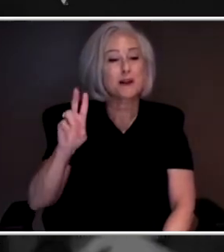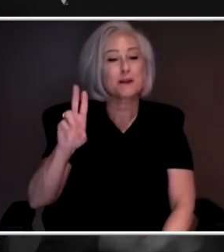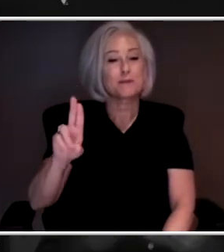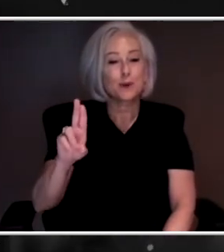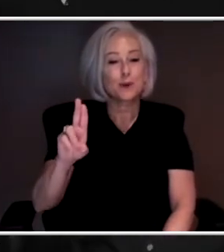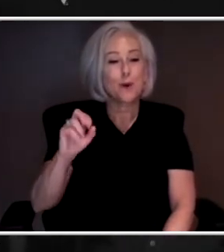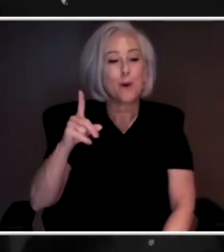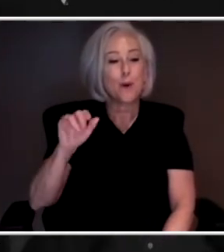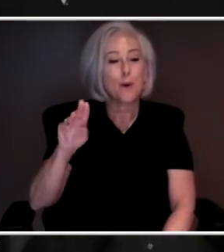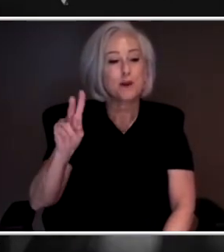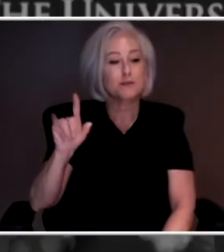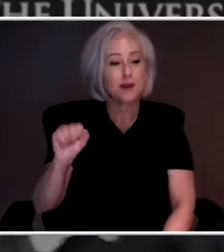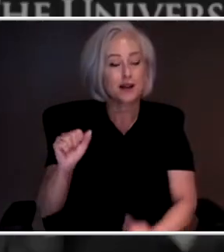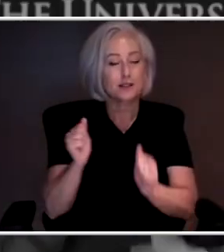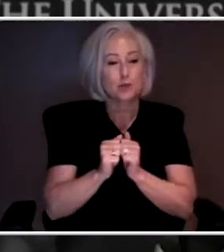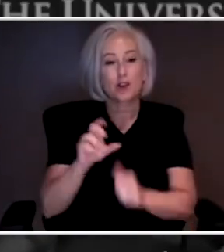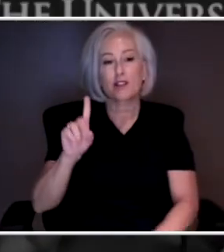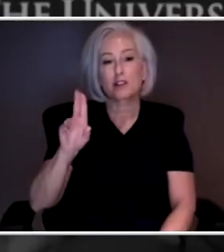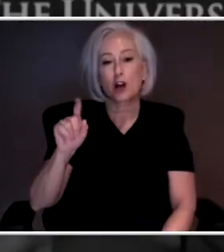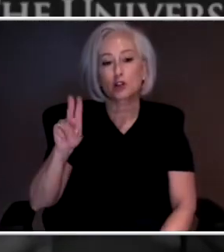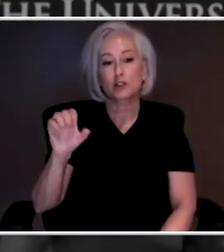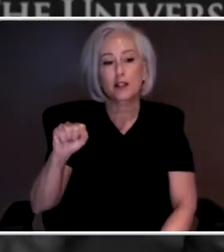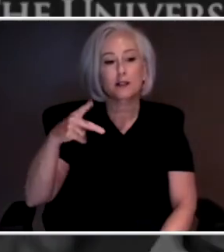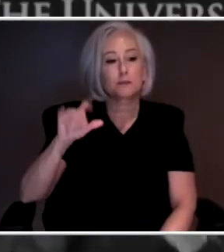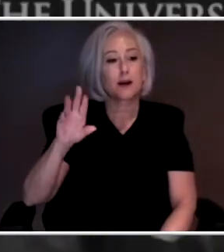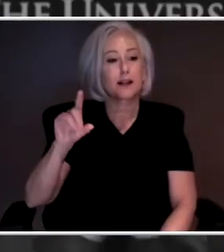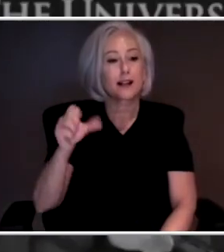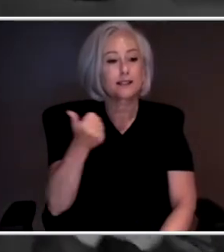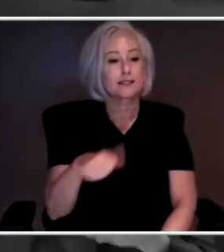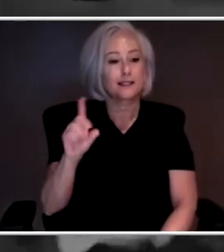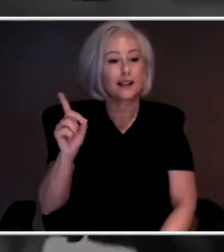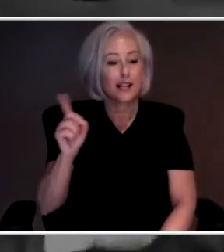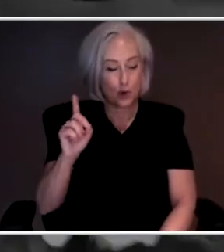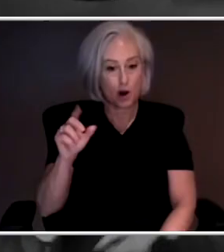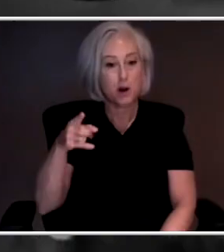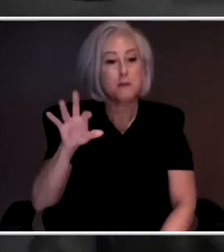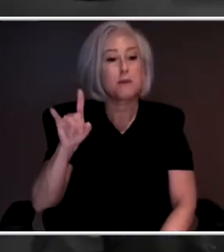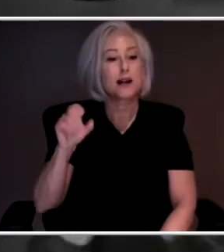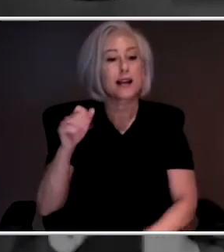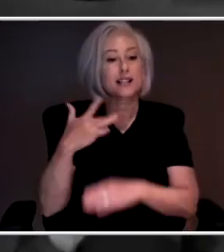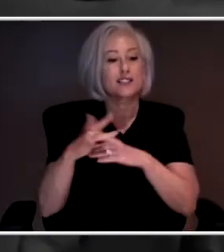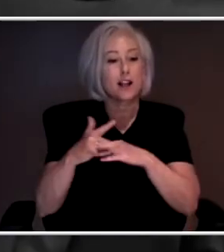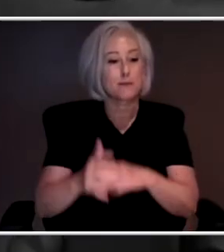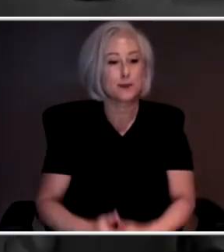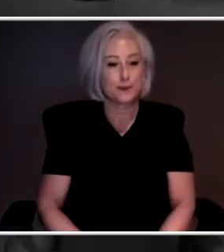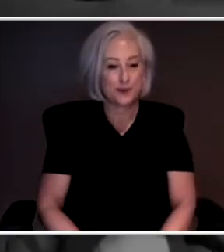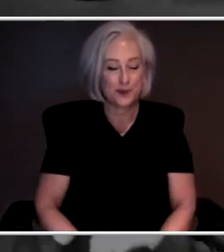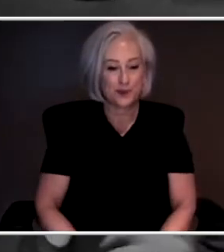Mics with Dr. Stites podcast. Now, everywhere podcasts are available.